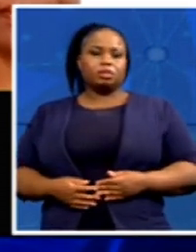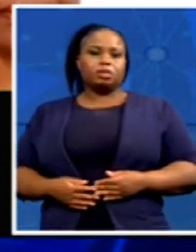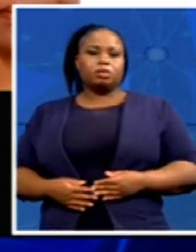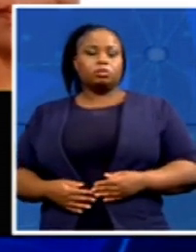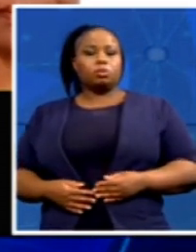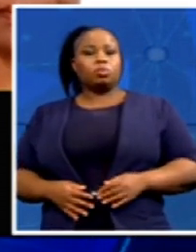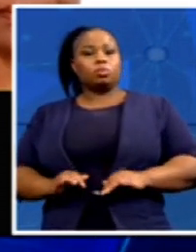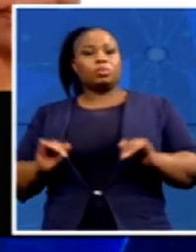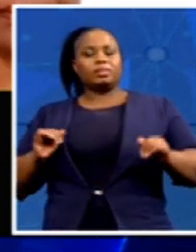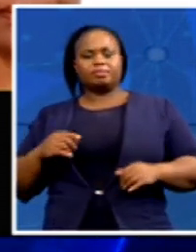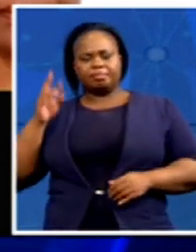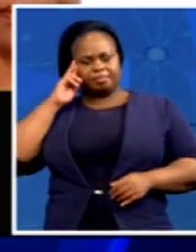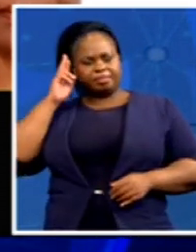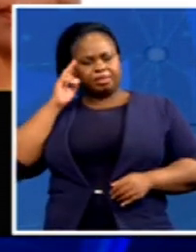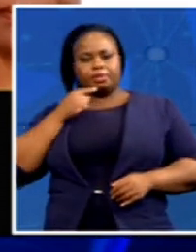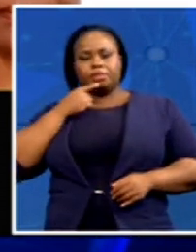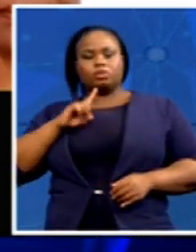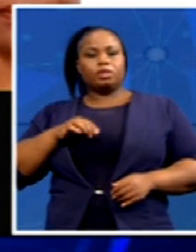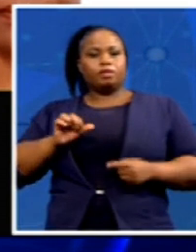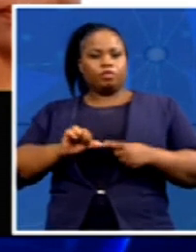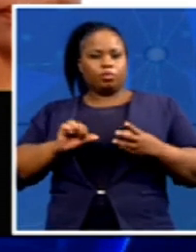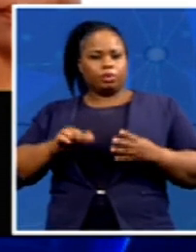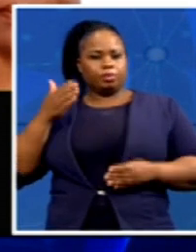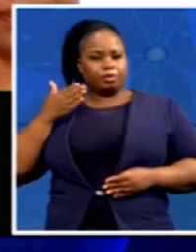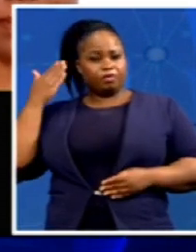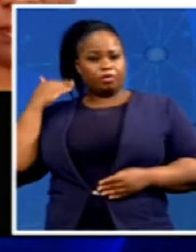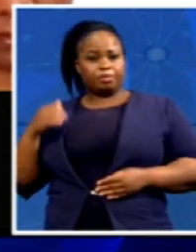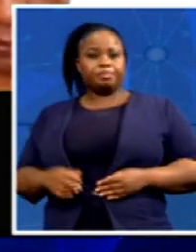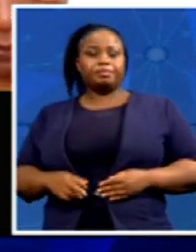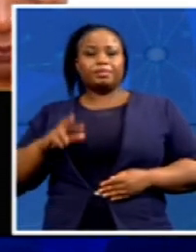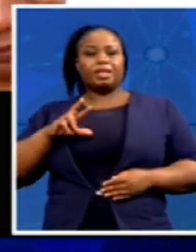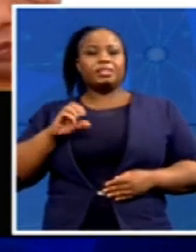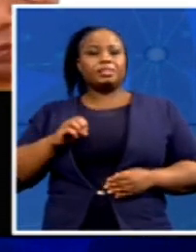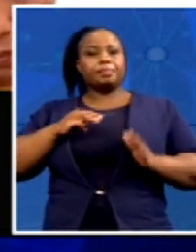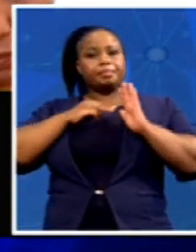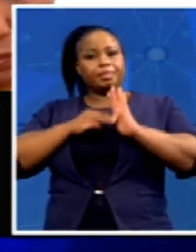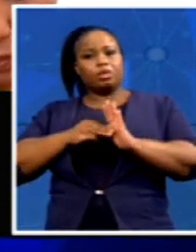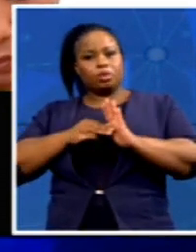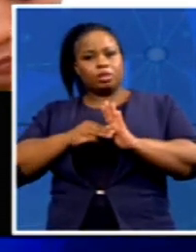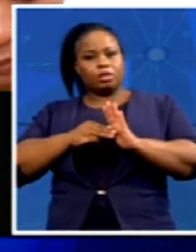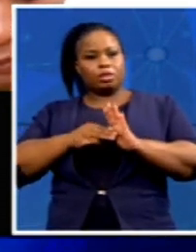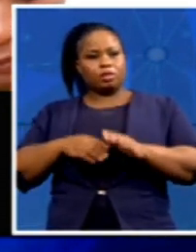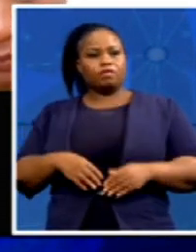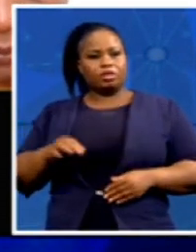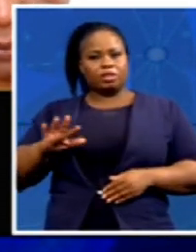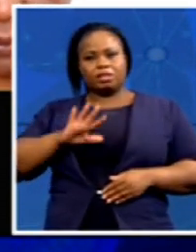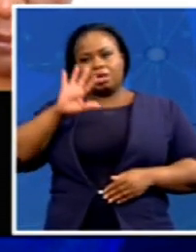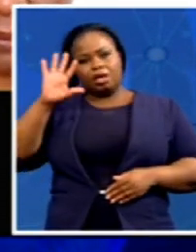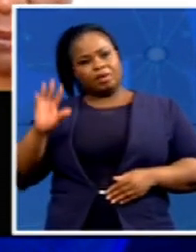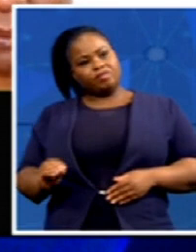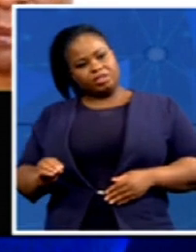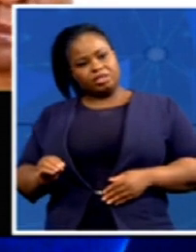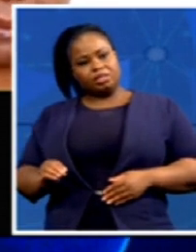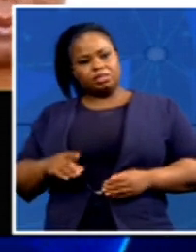ago, 80 million, about 80 million Africans died during the third wave when the third wave surged. So